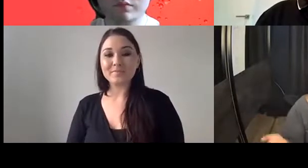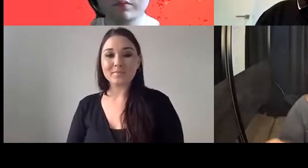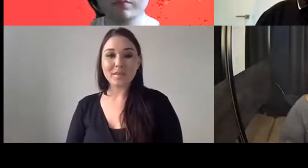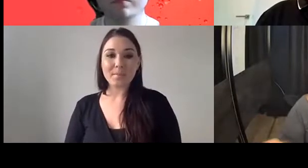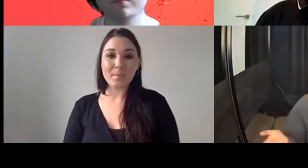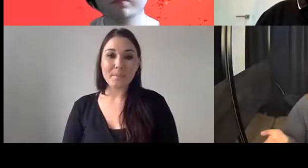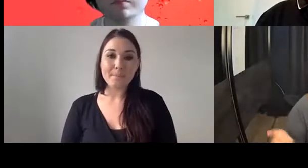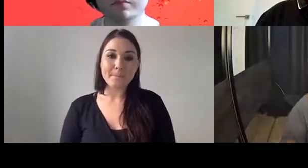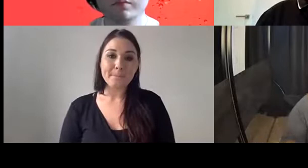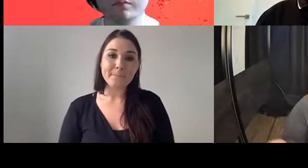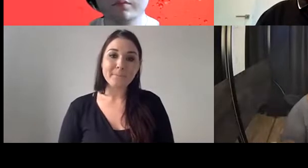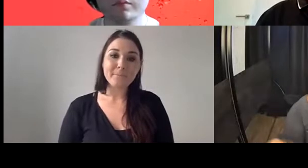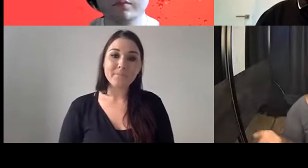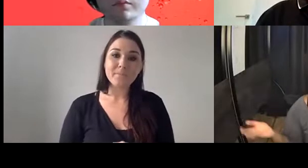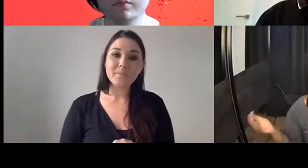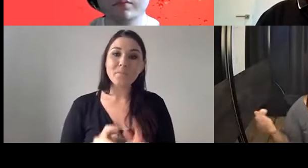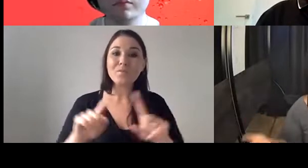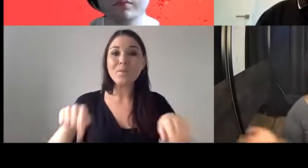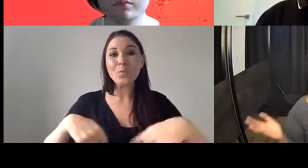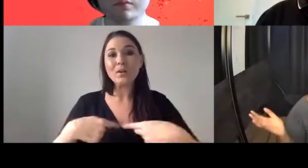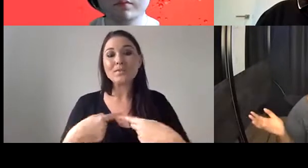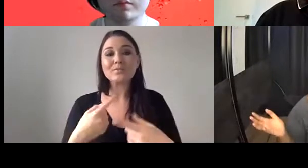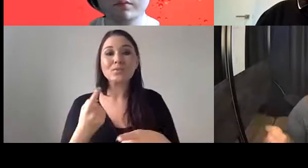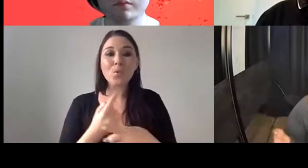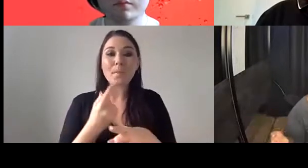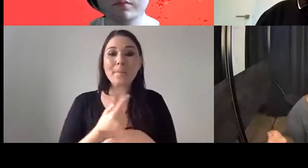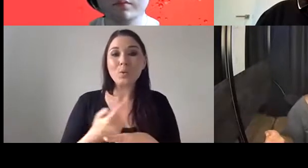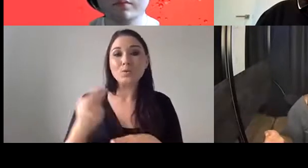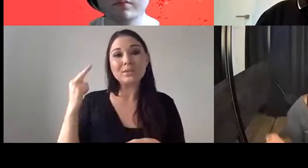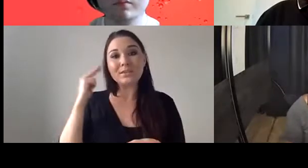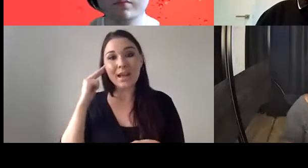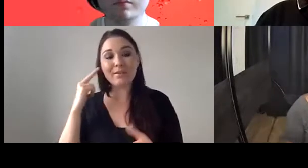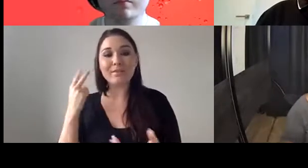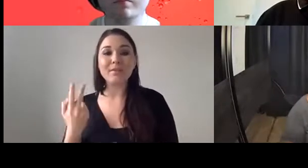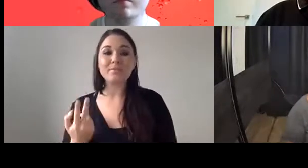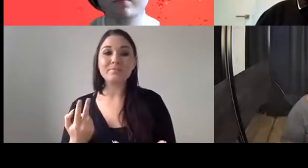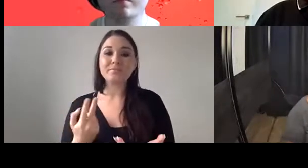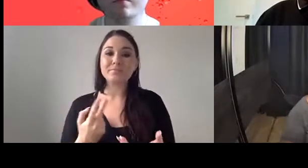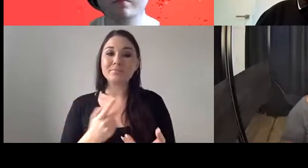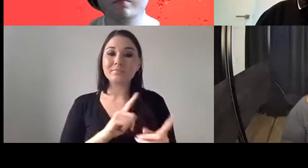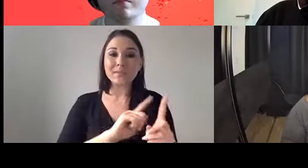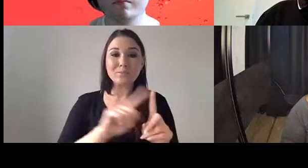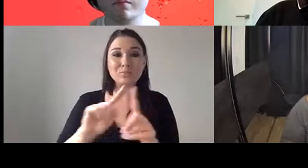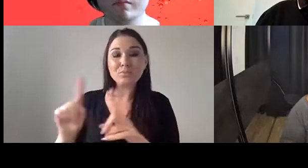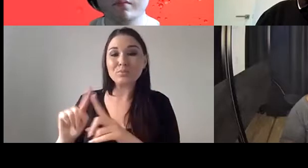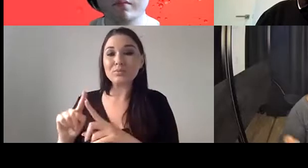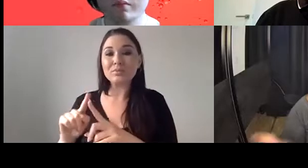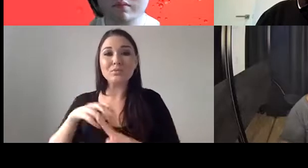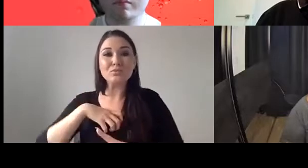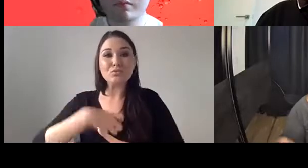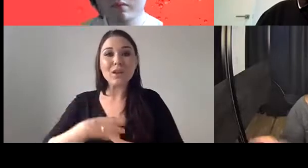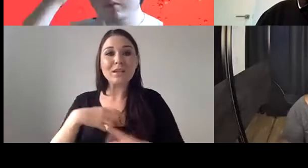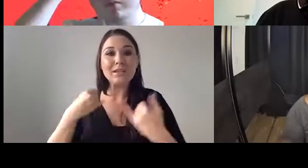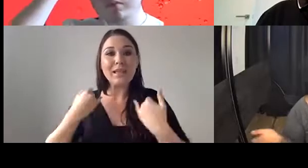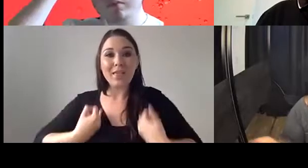obviously we're talking about neurodivergence, deaf. There is also chronic illness